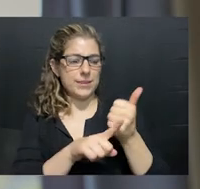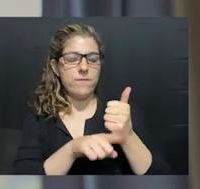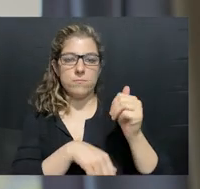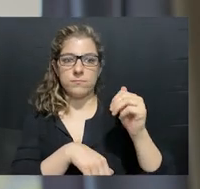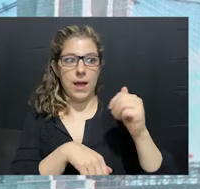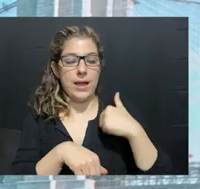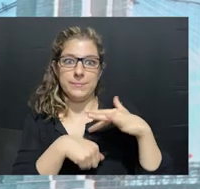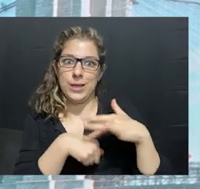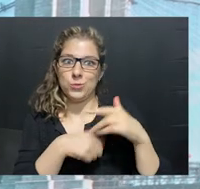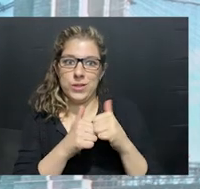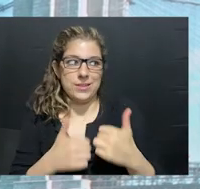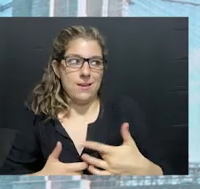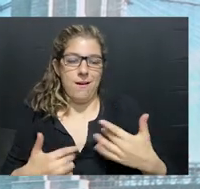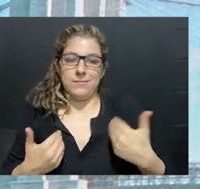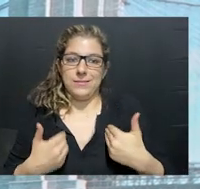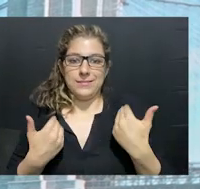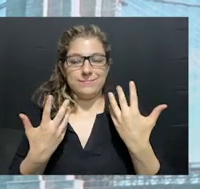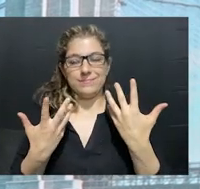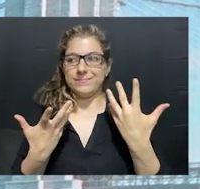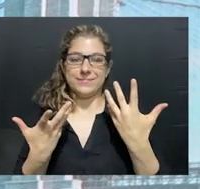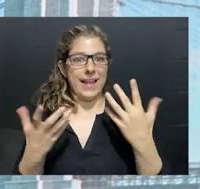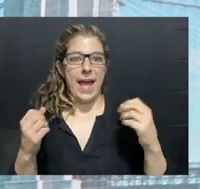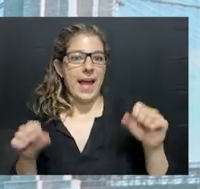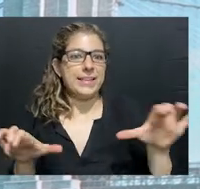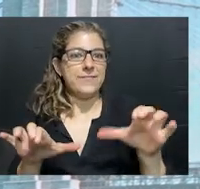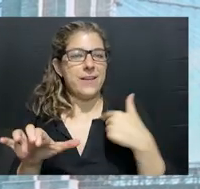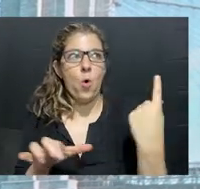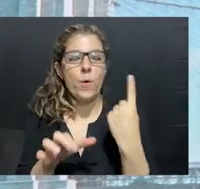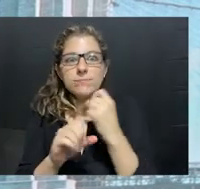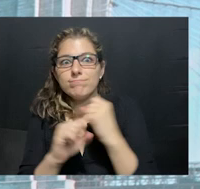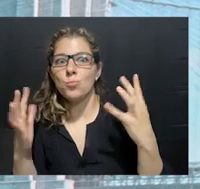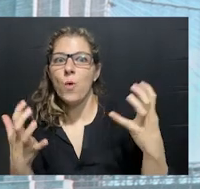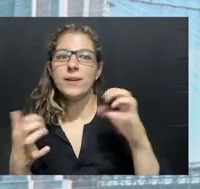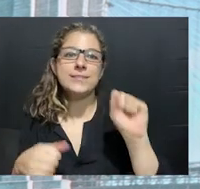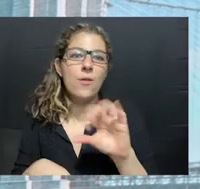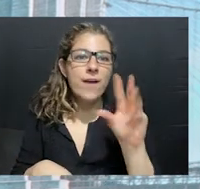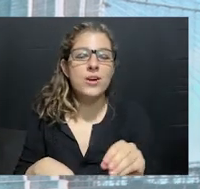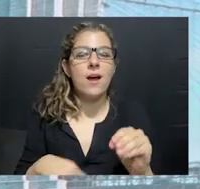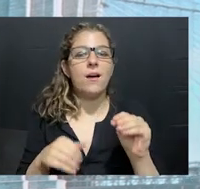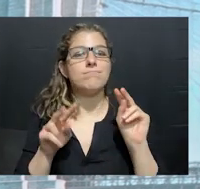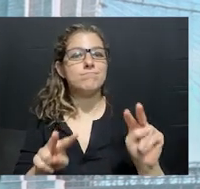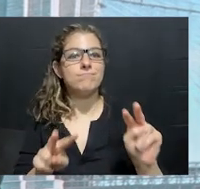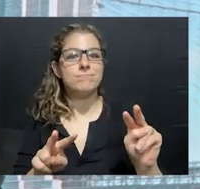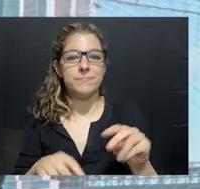with as a young activist in the anti-apartheid movement here in the U.S. And Madiba